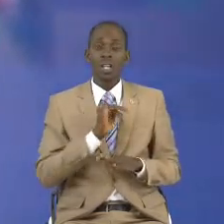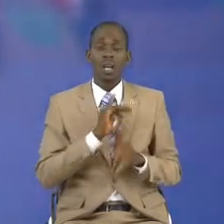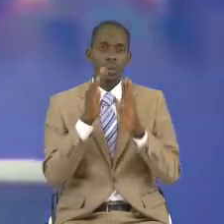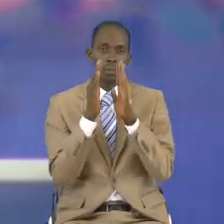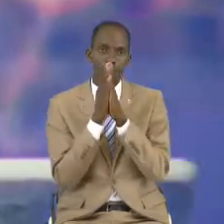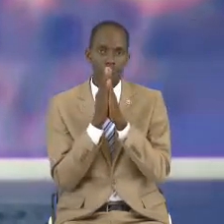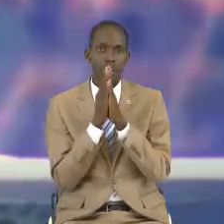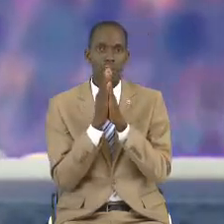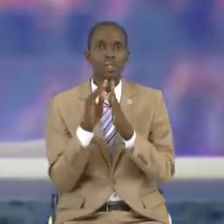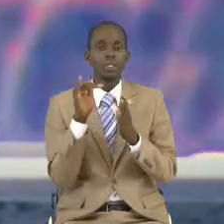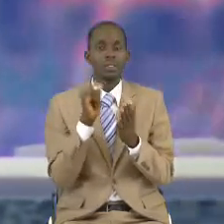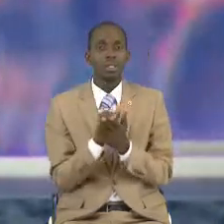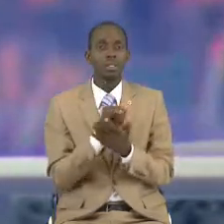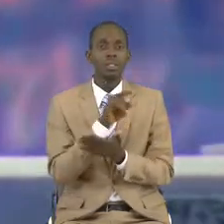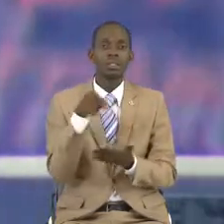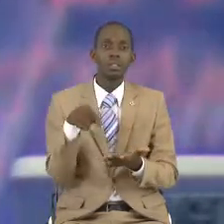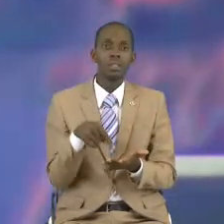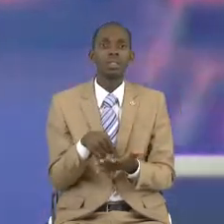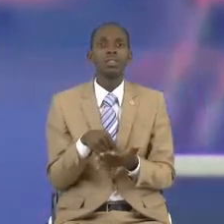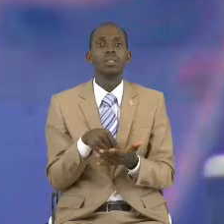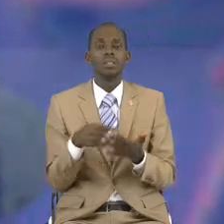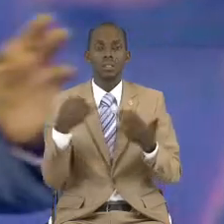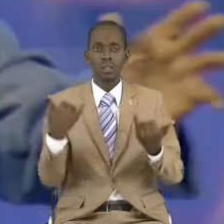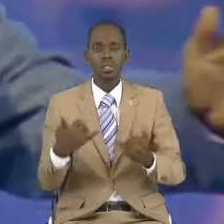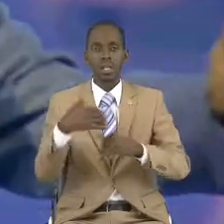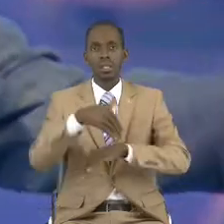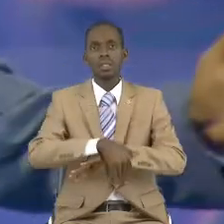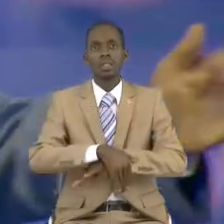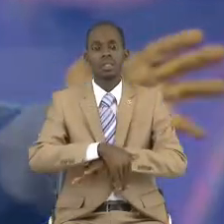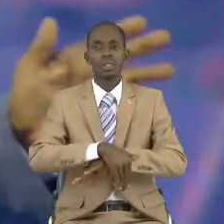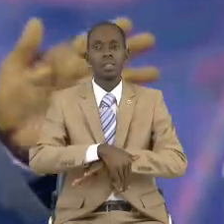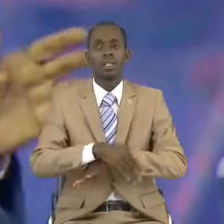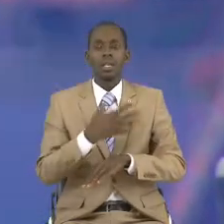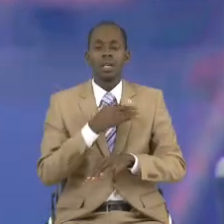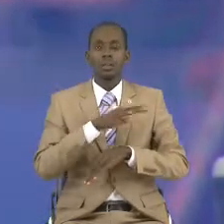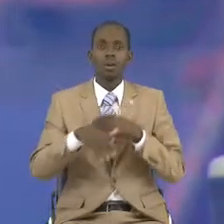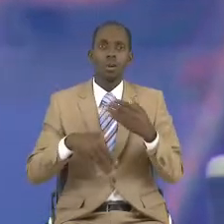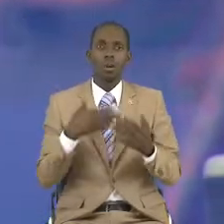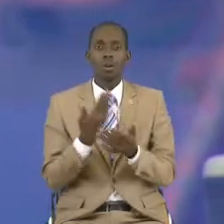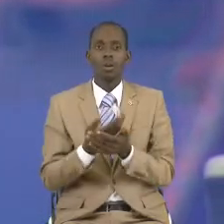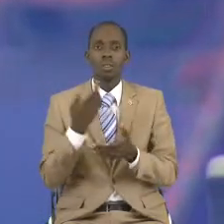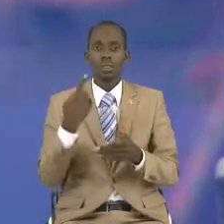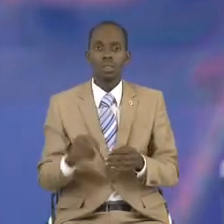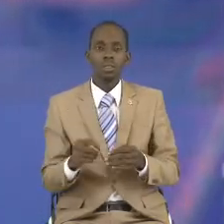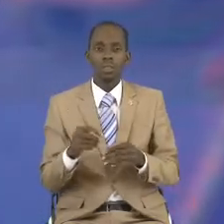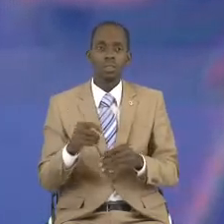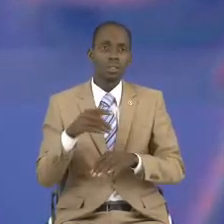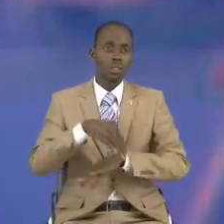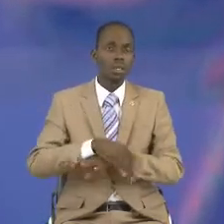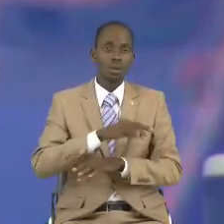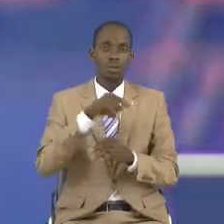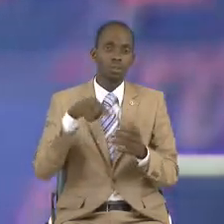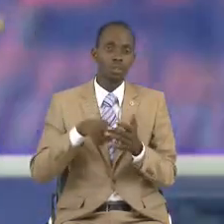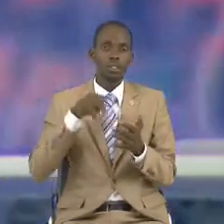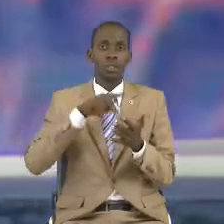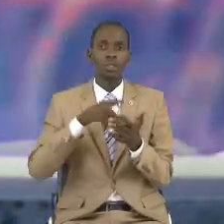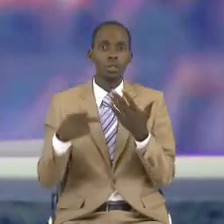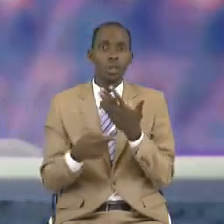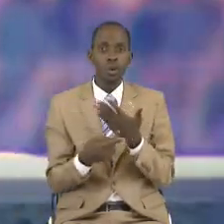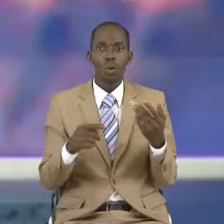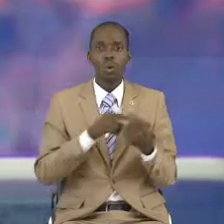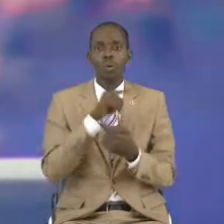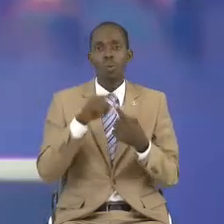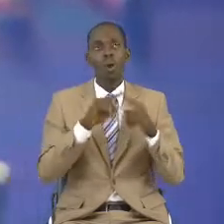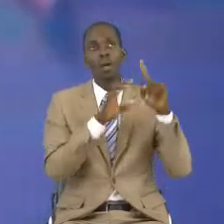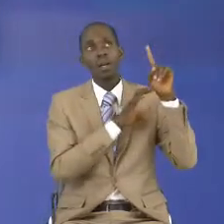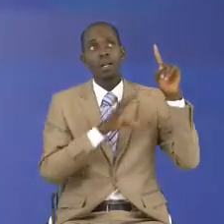that this night and all the nights of this crusade when christ is calling